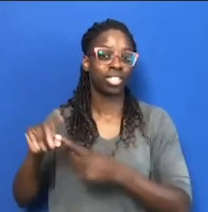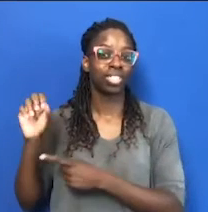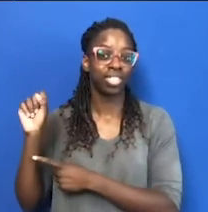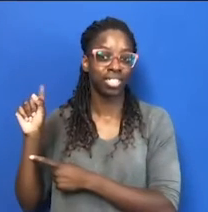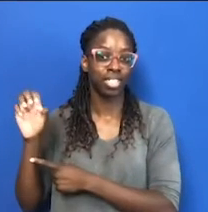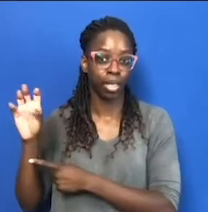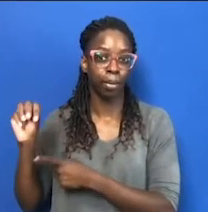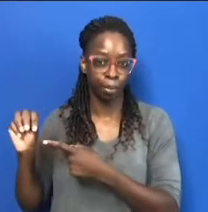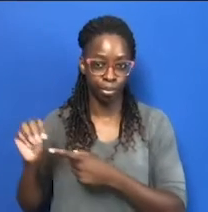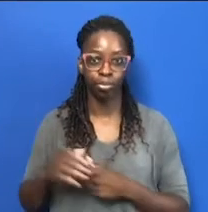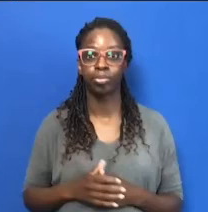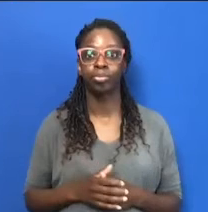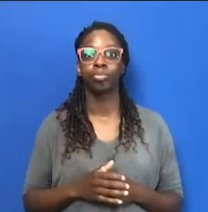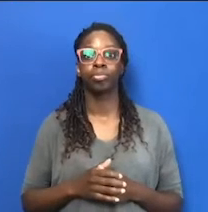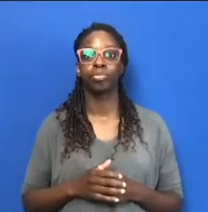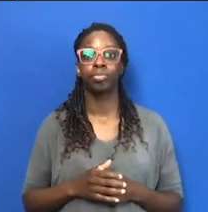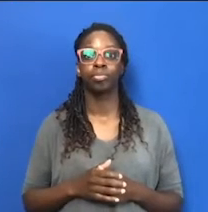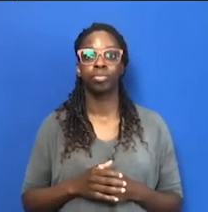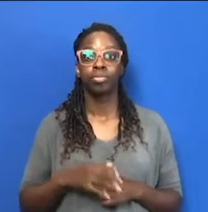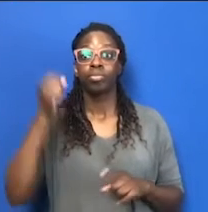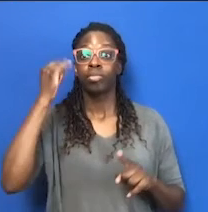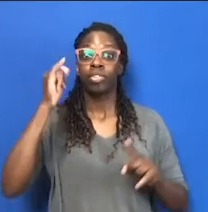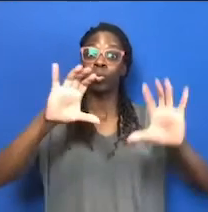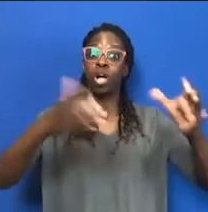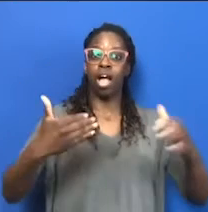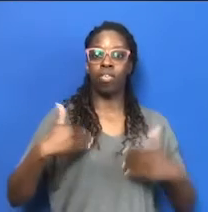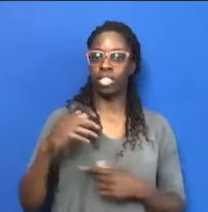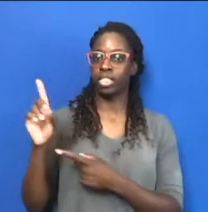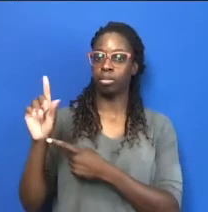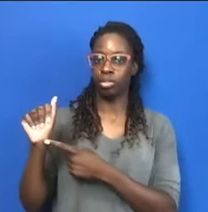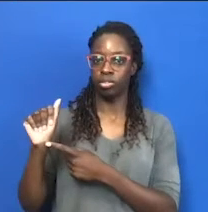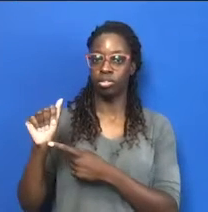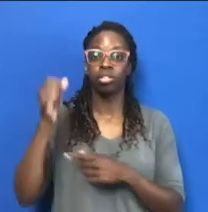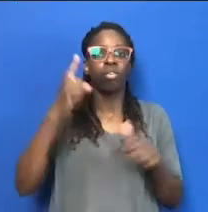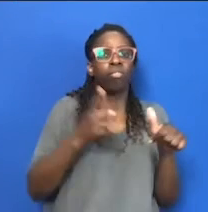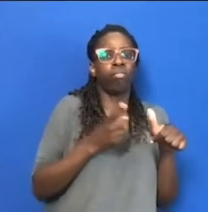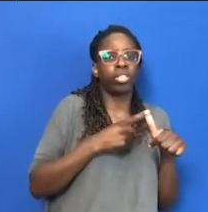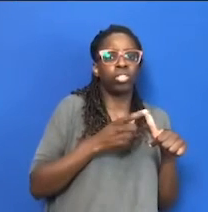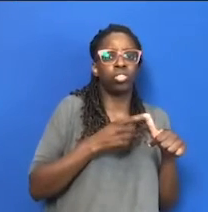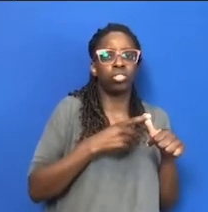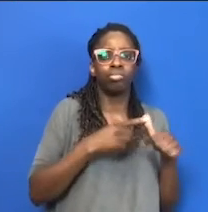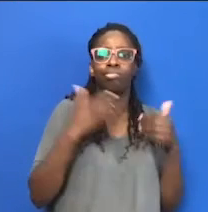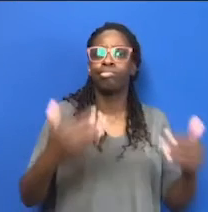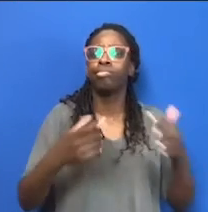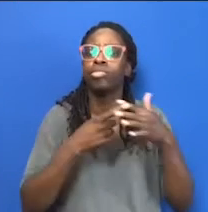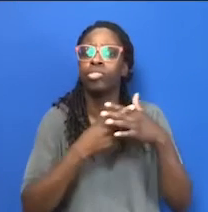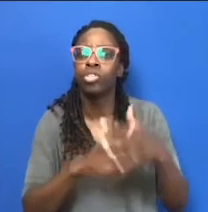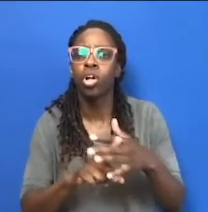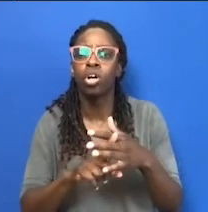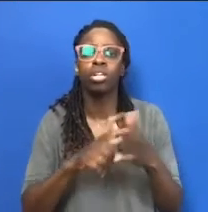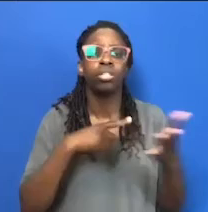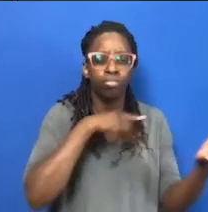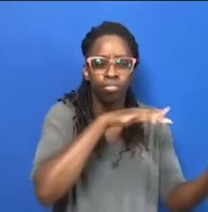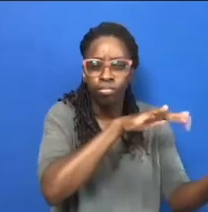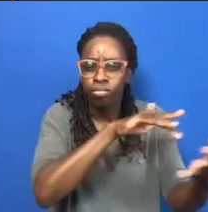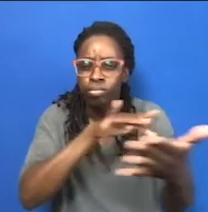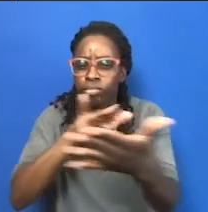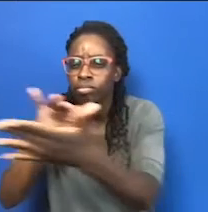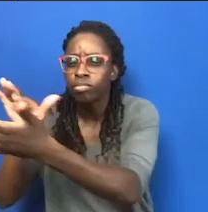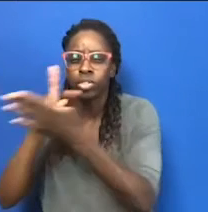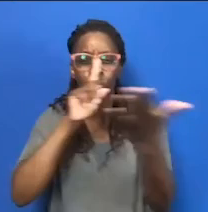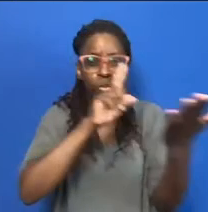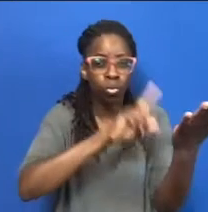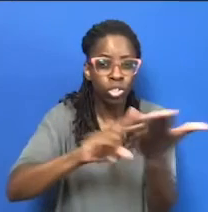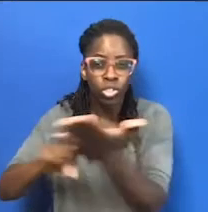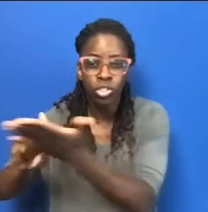disabilities. One of the first tasks we did when we started our work at STEMIE was to take a look at what kind of